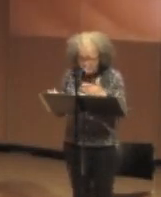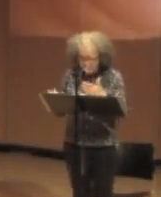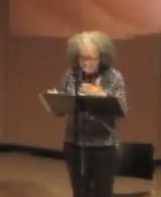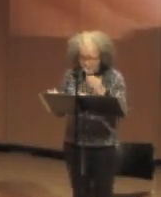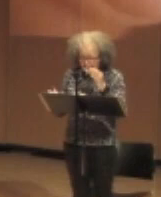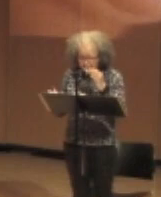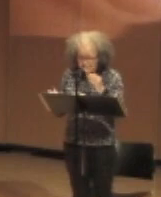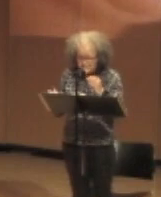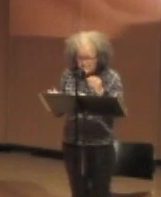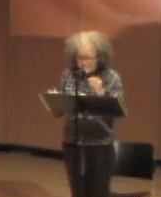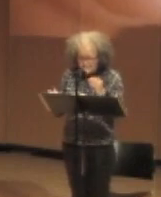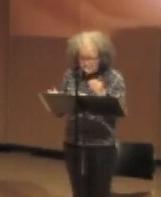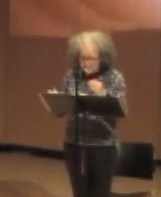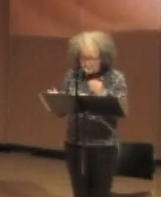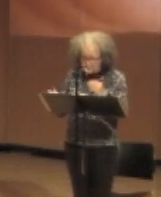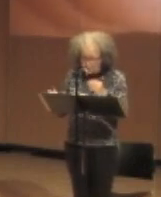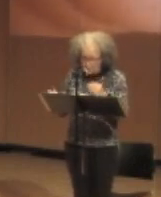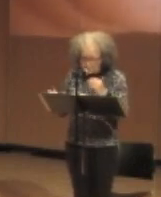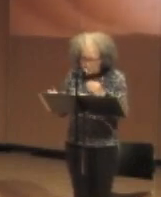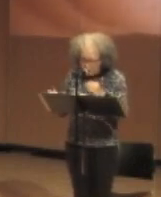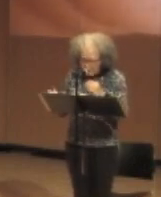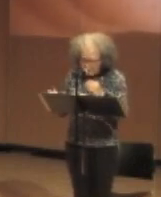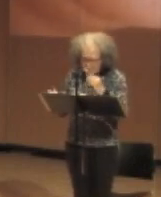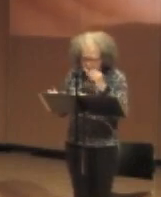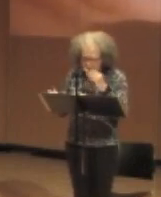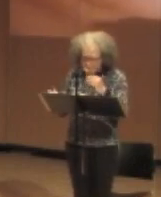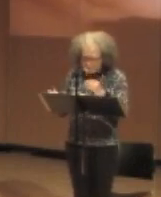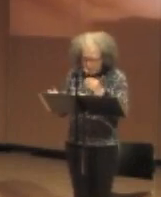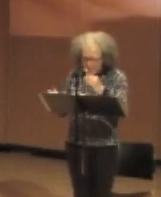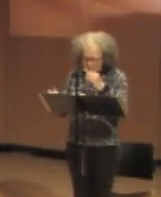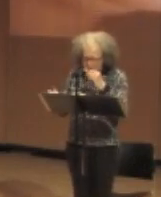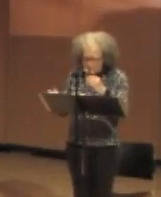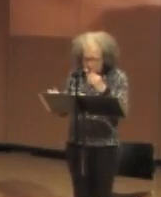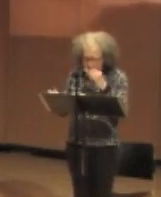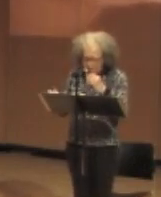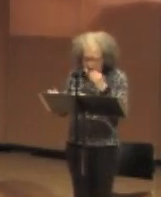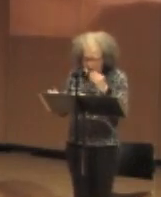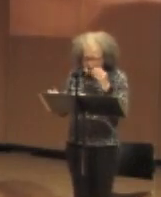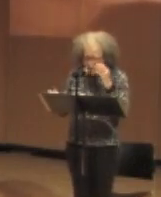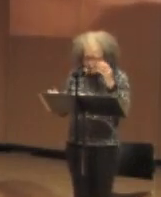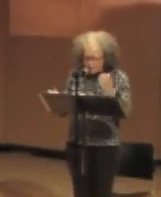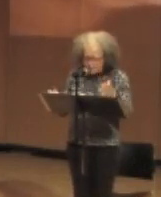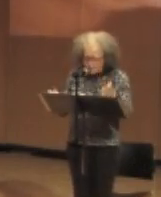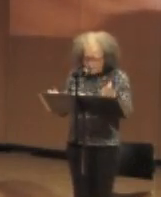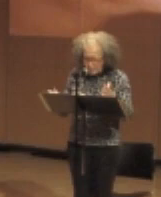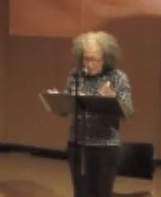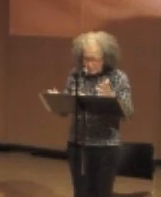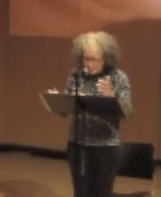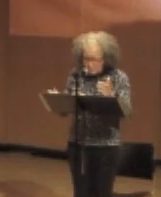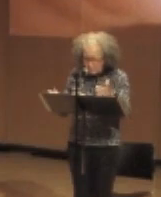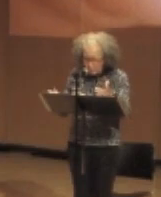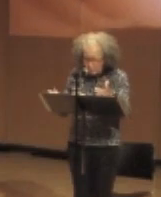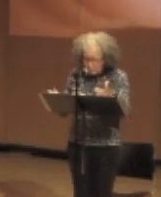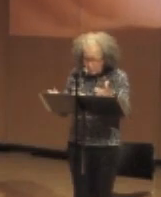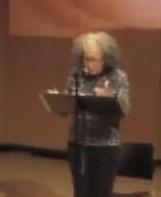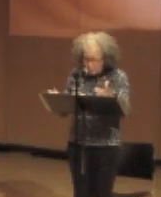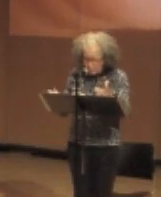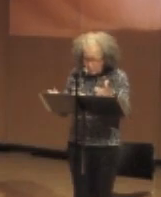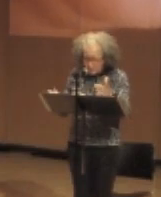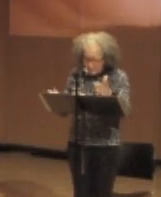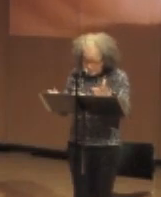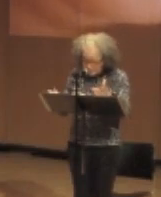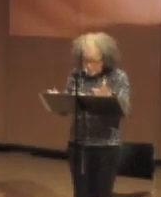raining harder and I stood there listening to the waves crash and crash against The Rock and I turned around and saw the boat